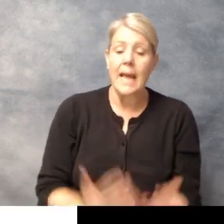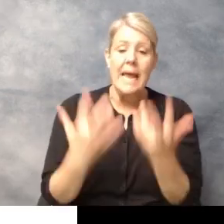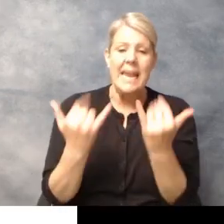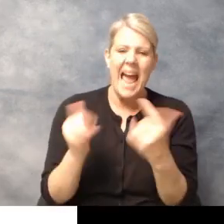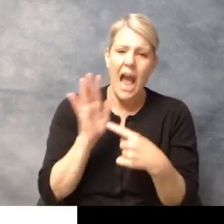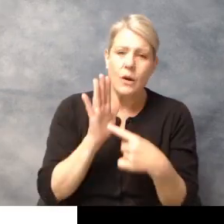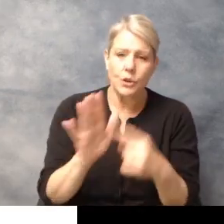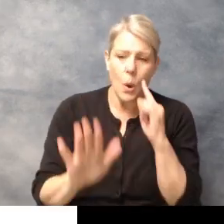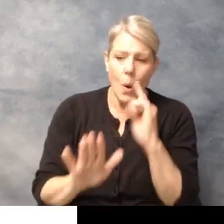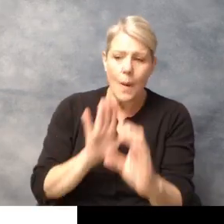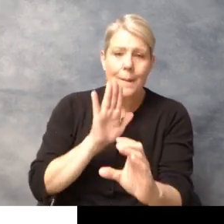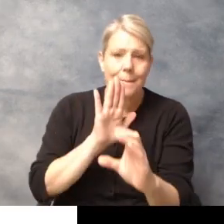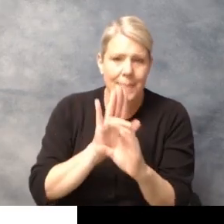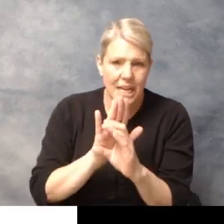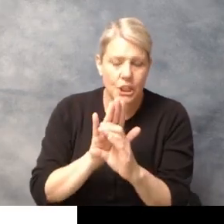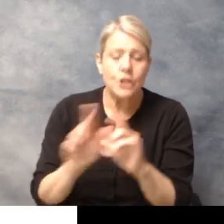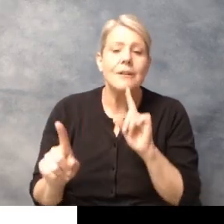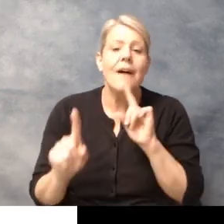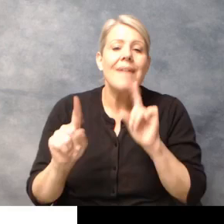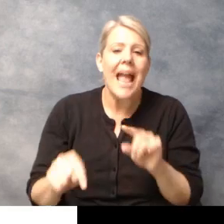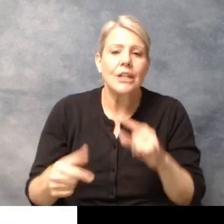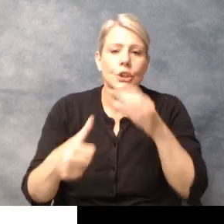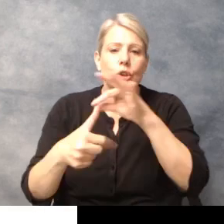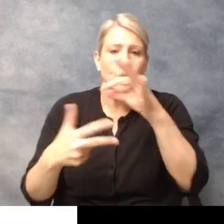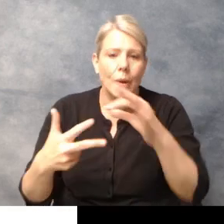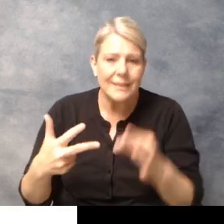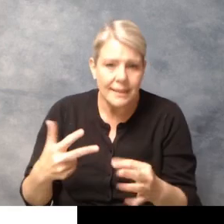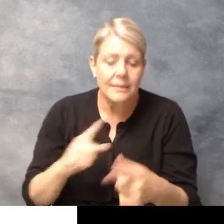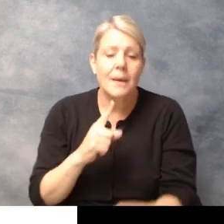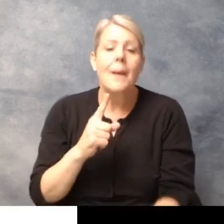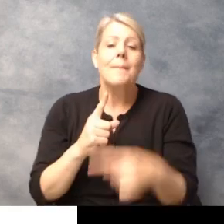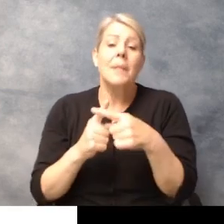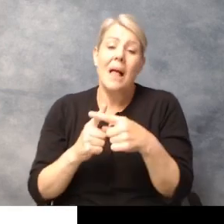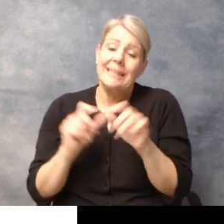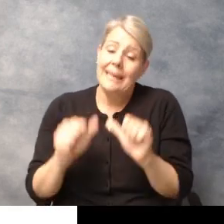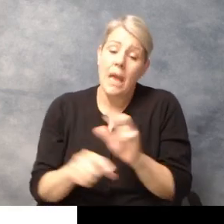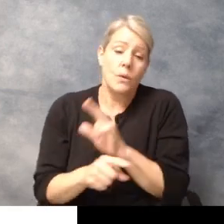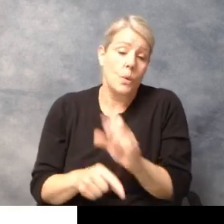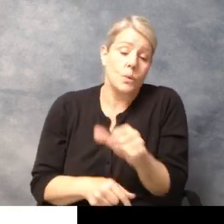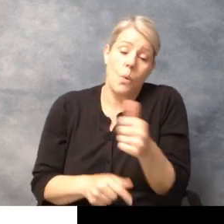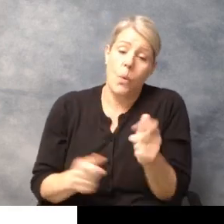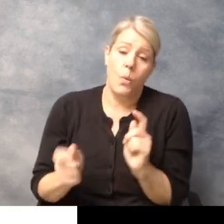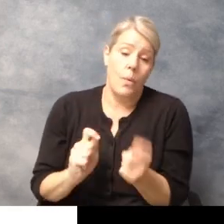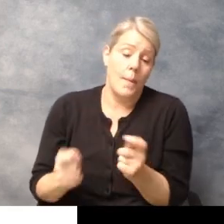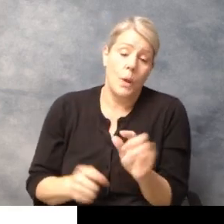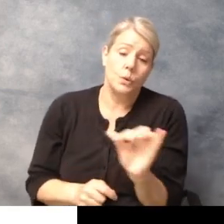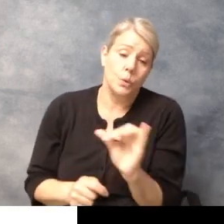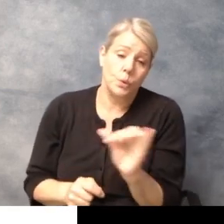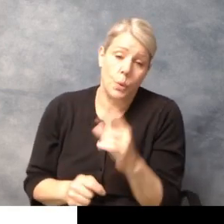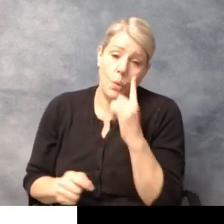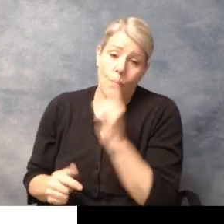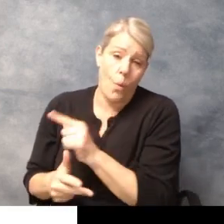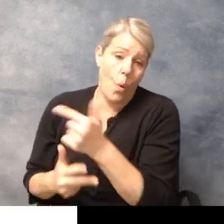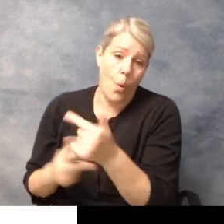These are pictures of the answer choices provided, and other accommodations can be used.